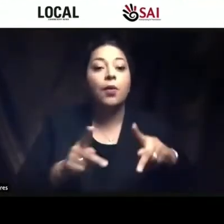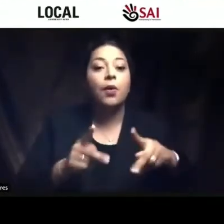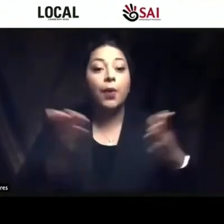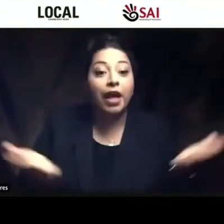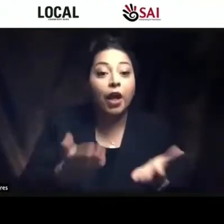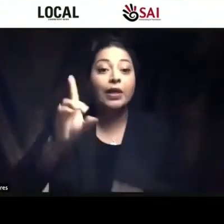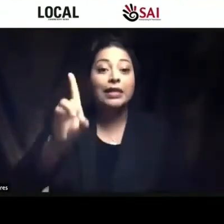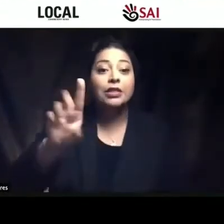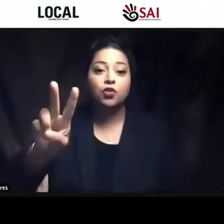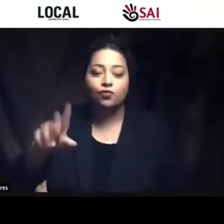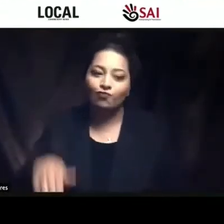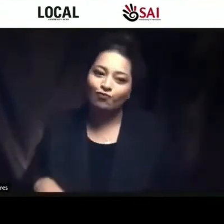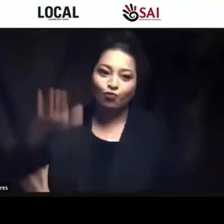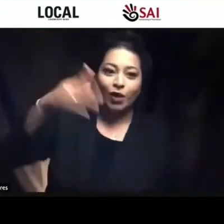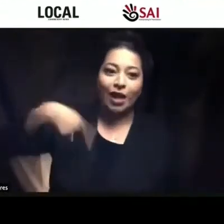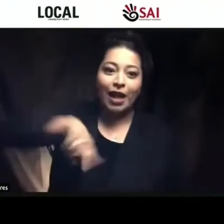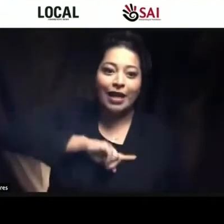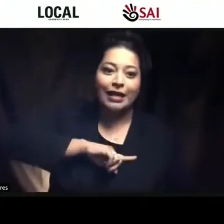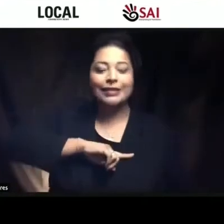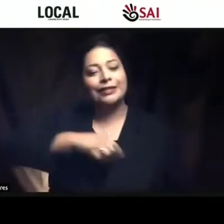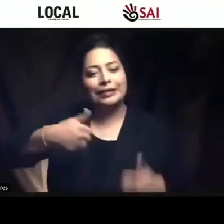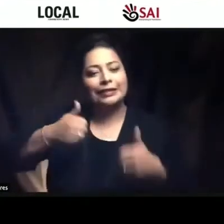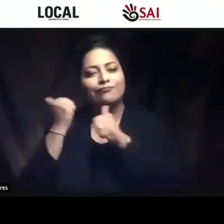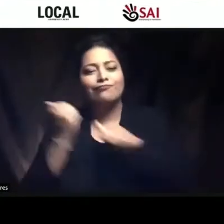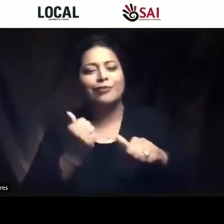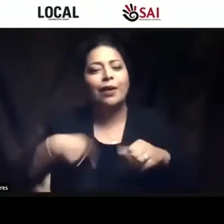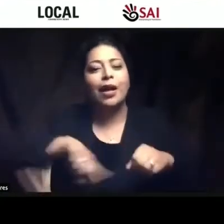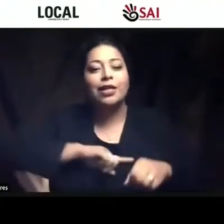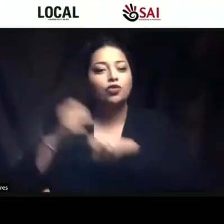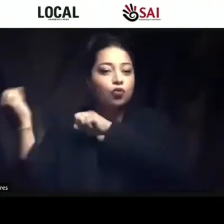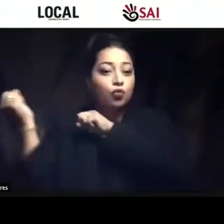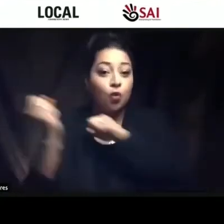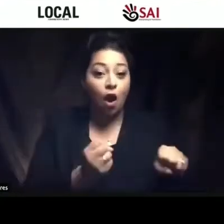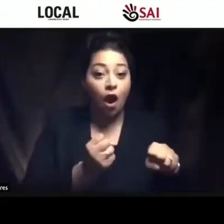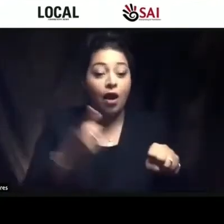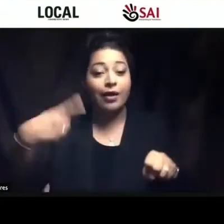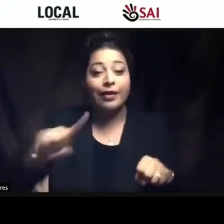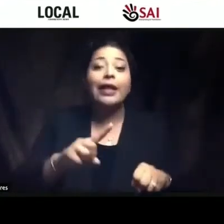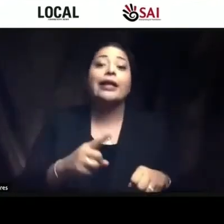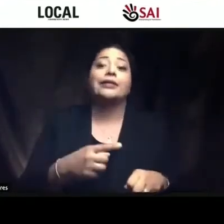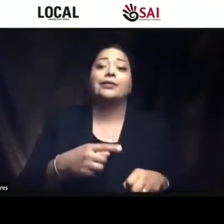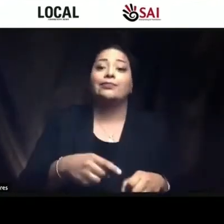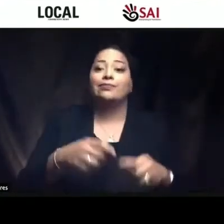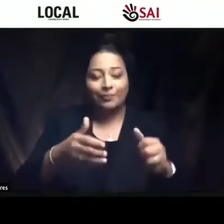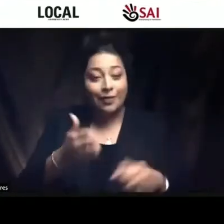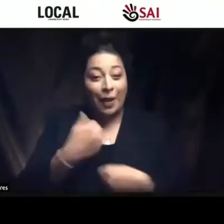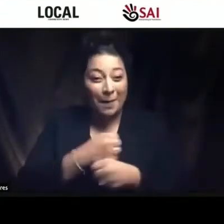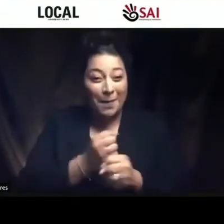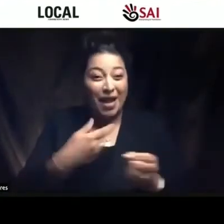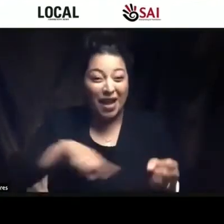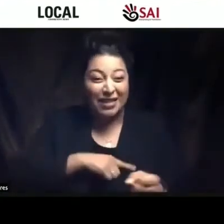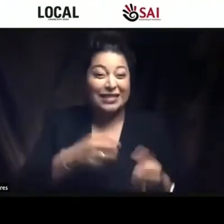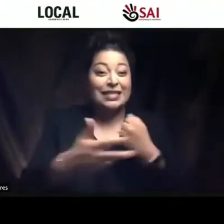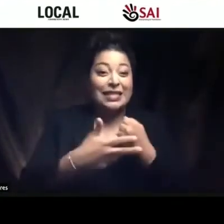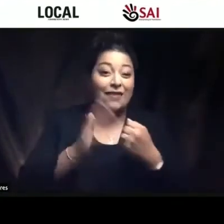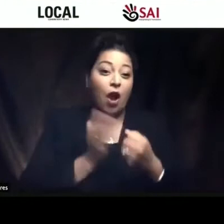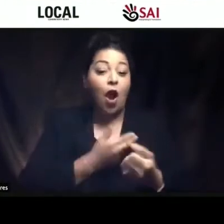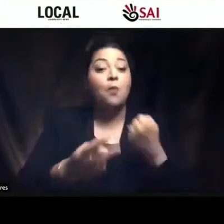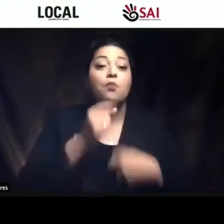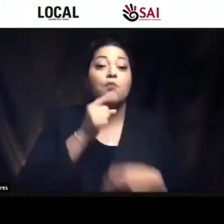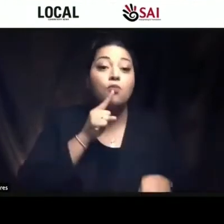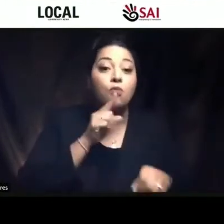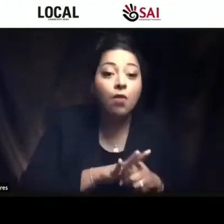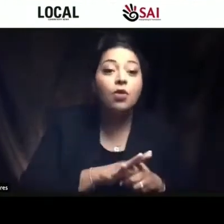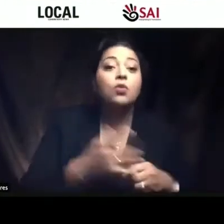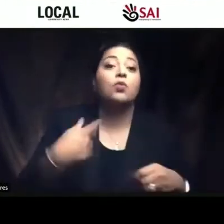who have raised us, made us, and keep us strong. They keep us accountable. They hold us to our word. And even when we do have times of